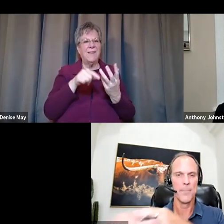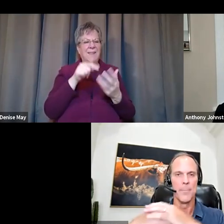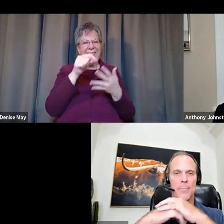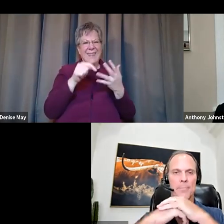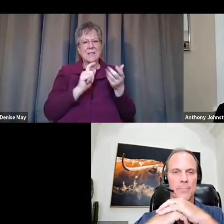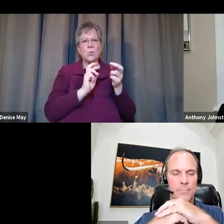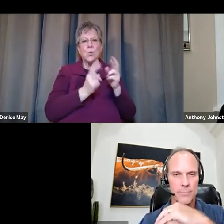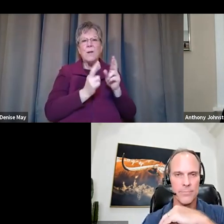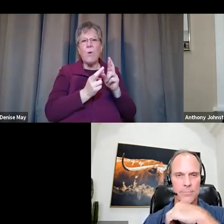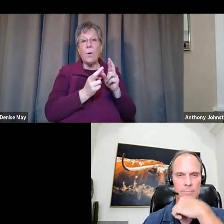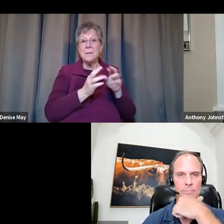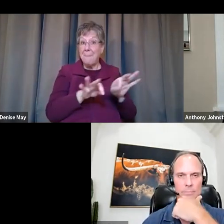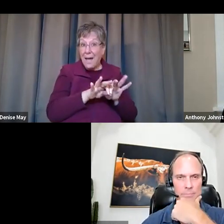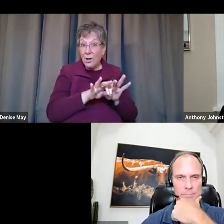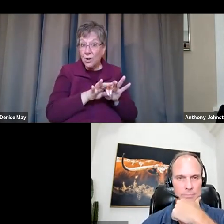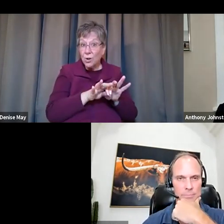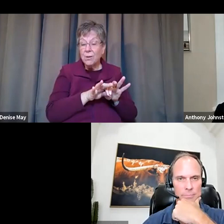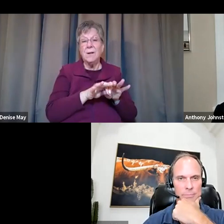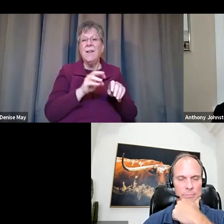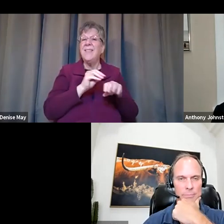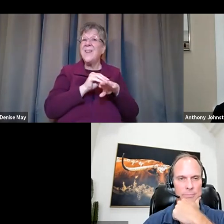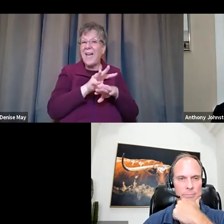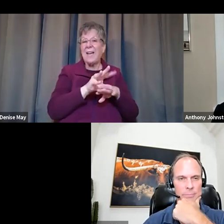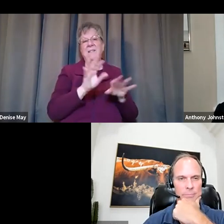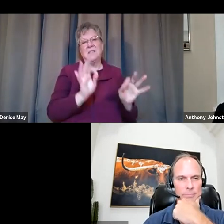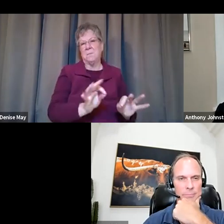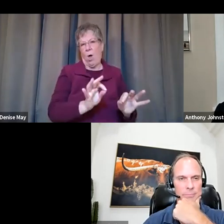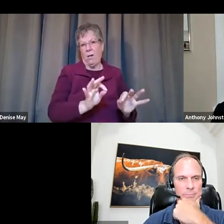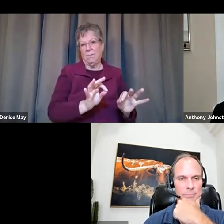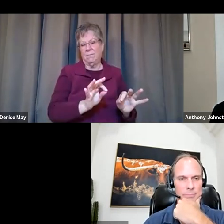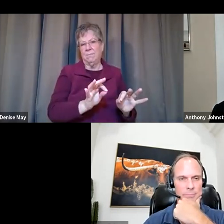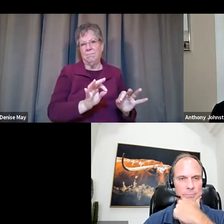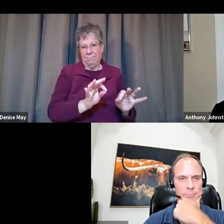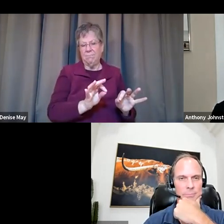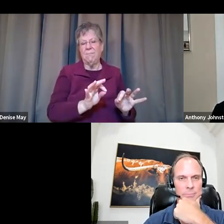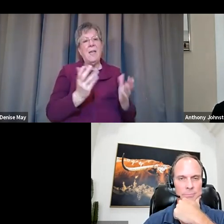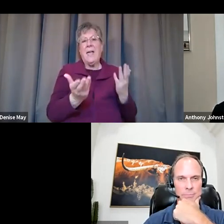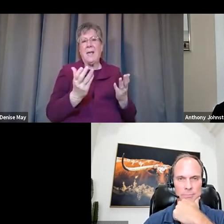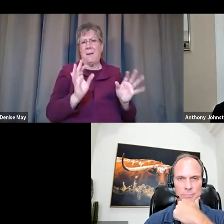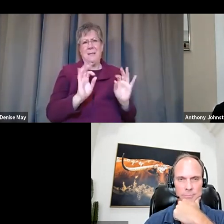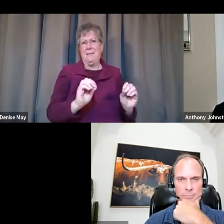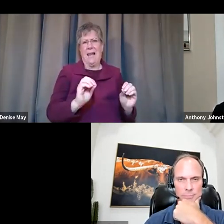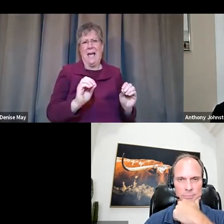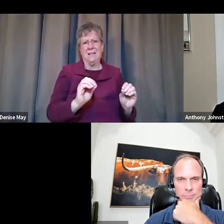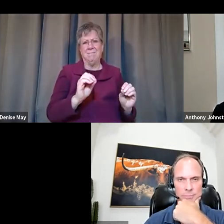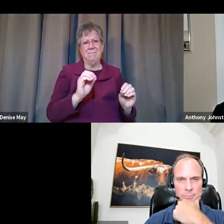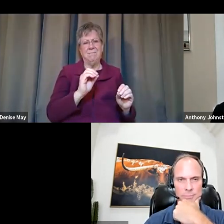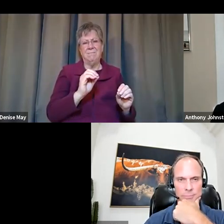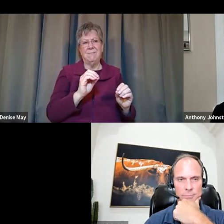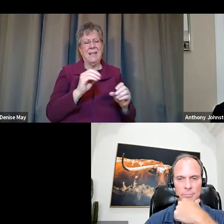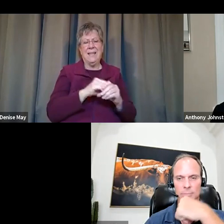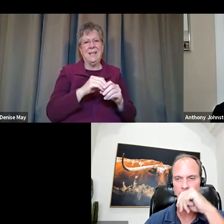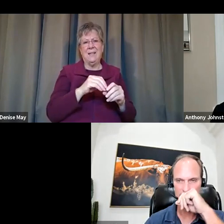matter, the effect is small and maybe none in a high salience election like a presidential